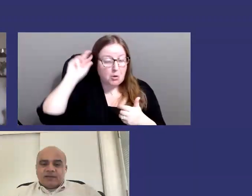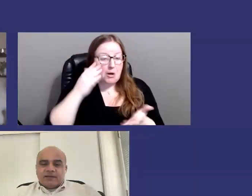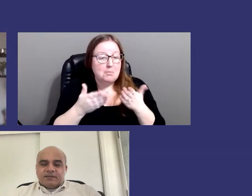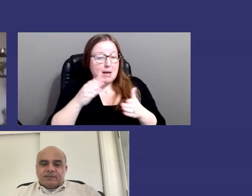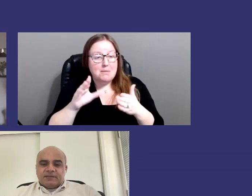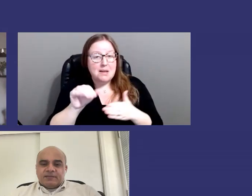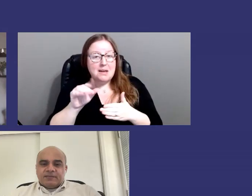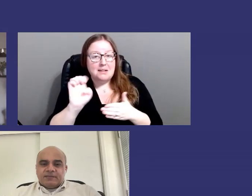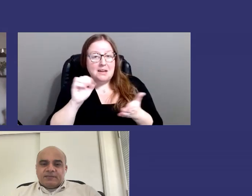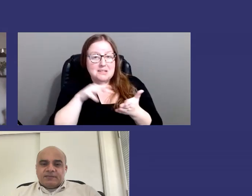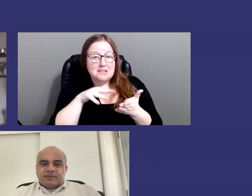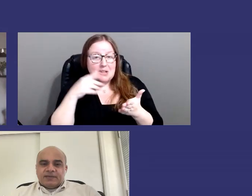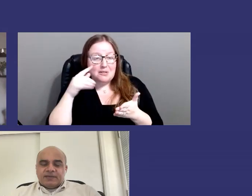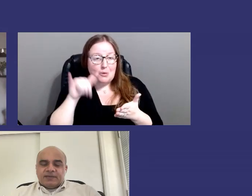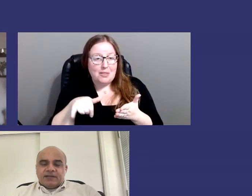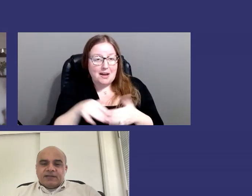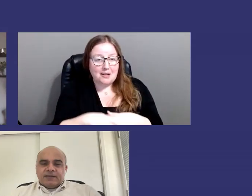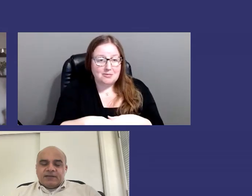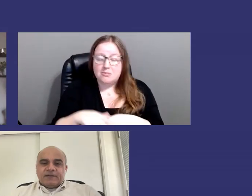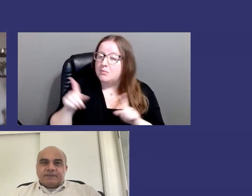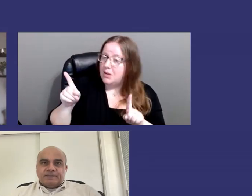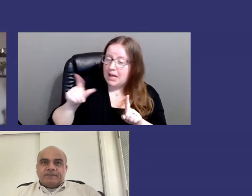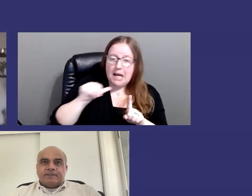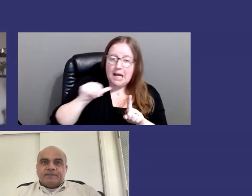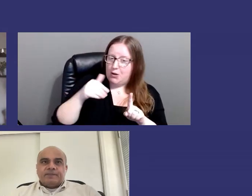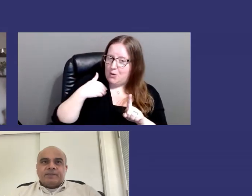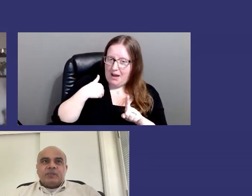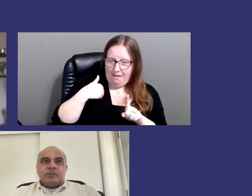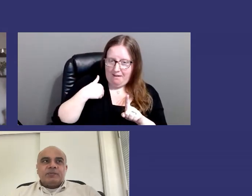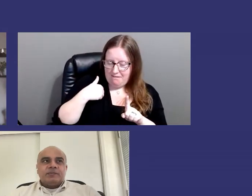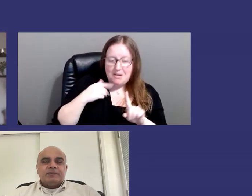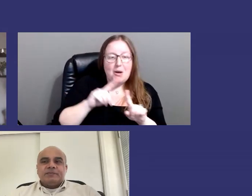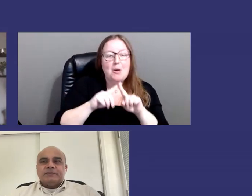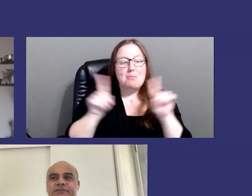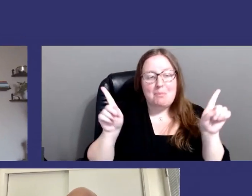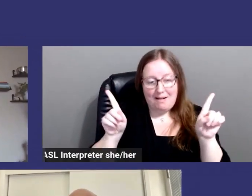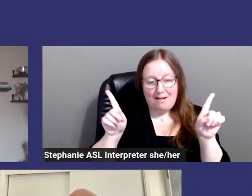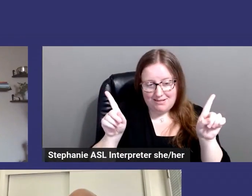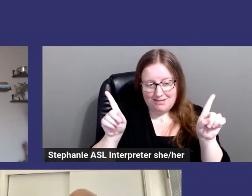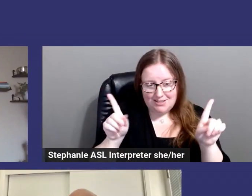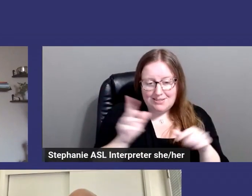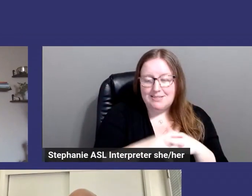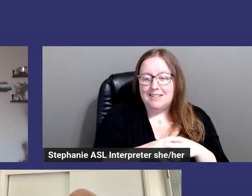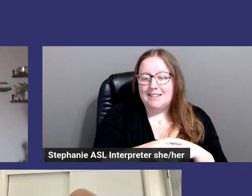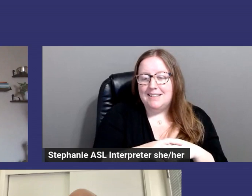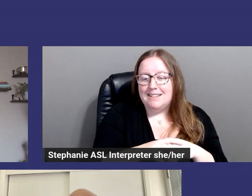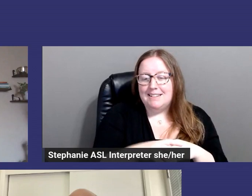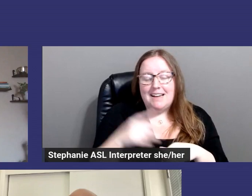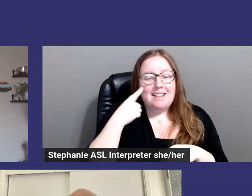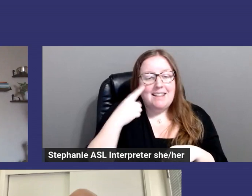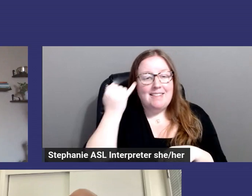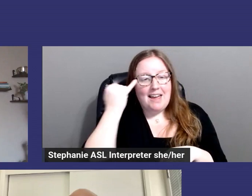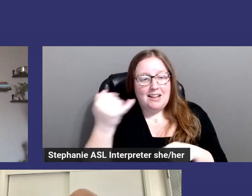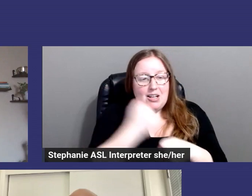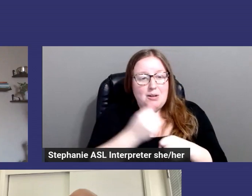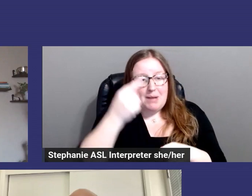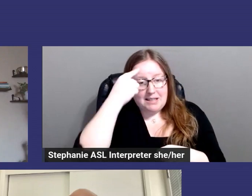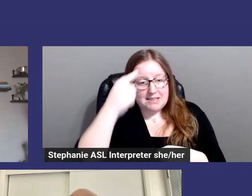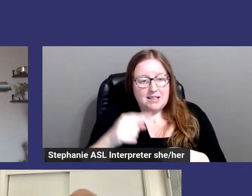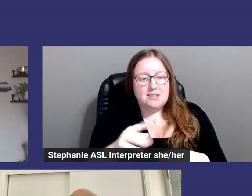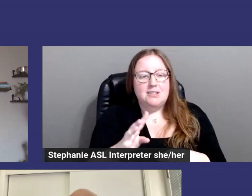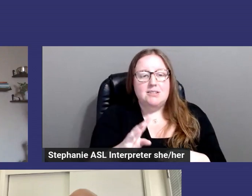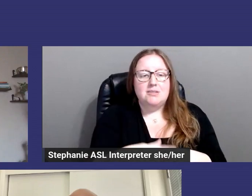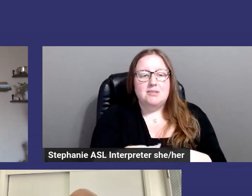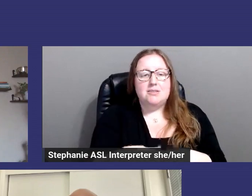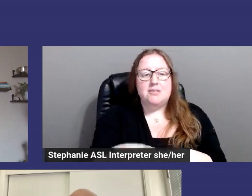study on that out. I don't in my back pocket, unfortunately, but I think the idea probably makes sense. Let me talk about it a little